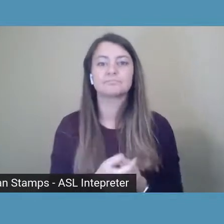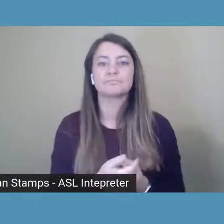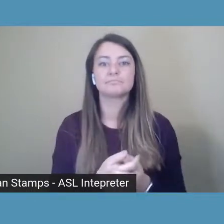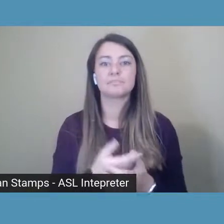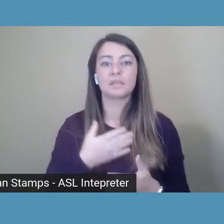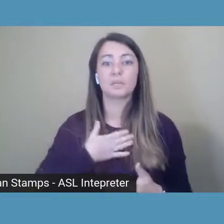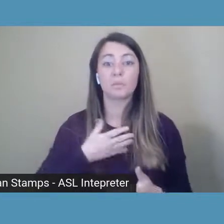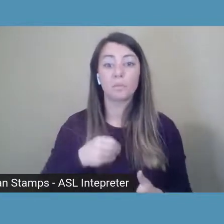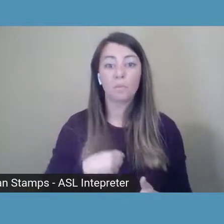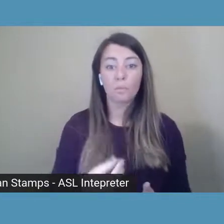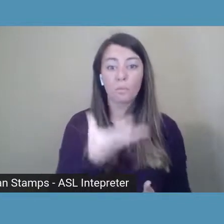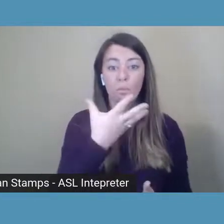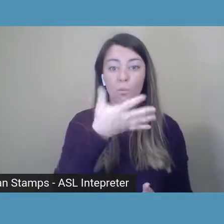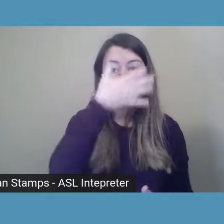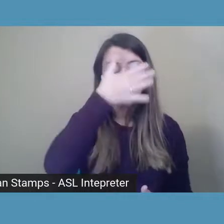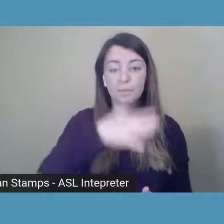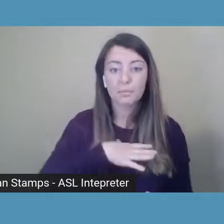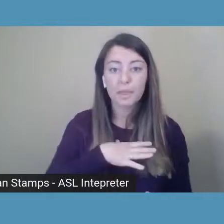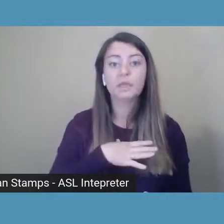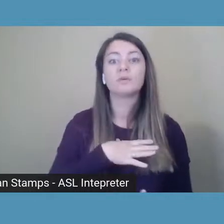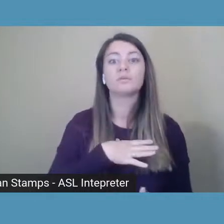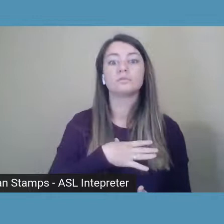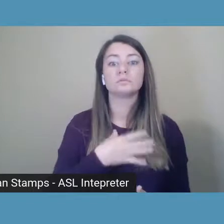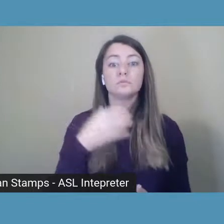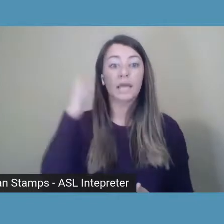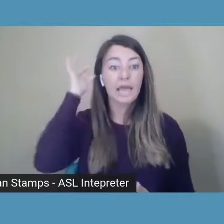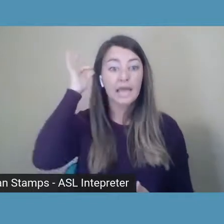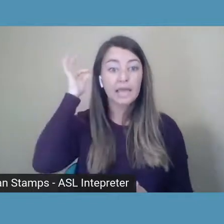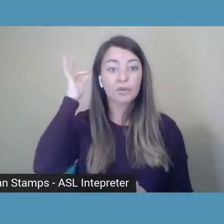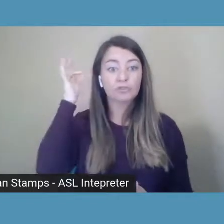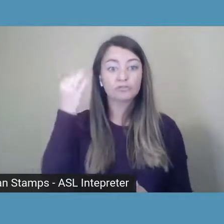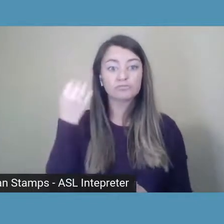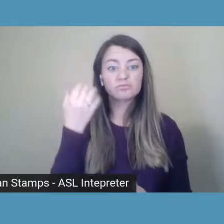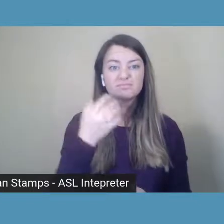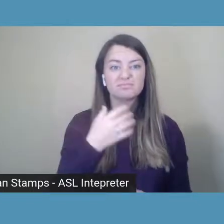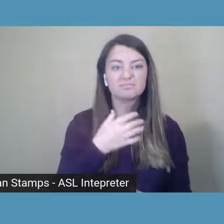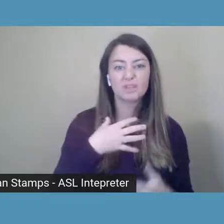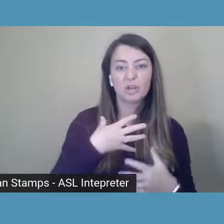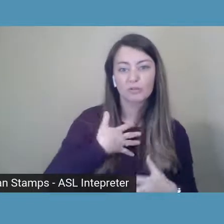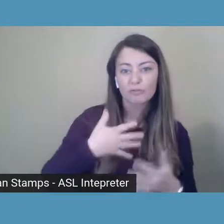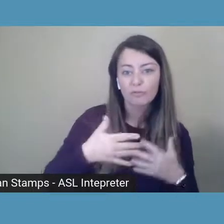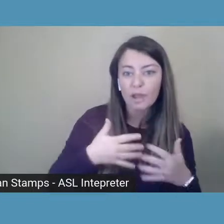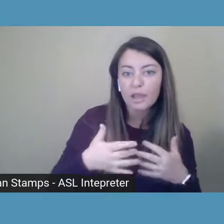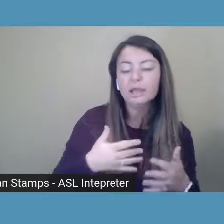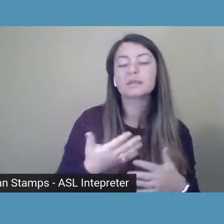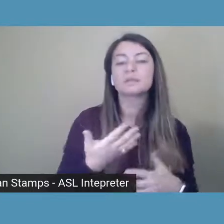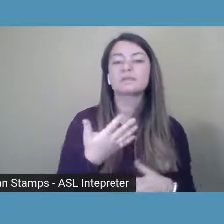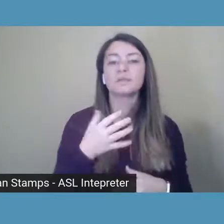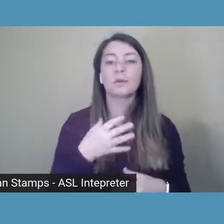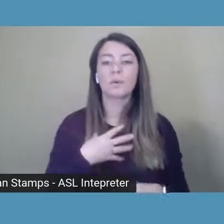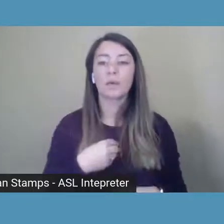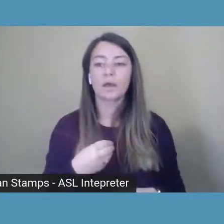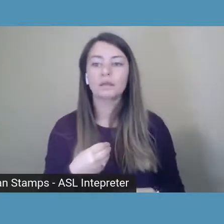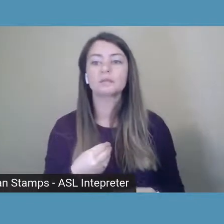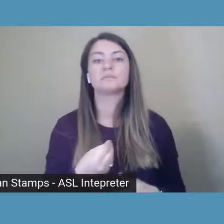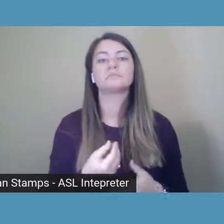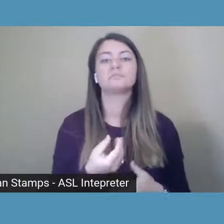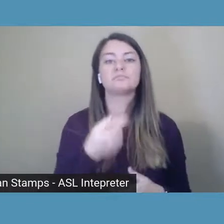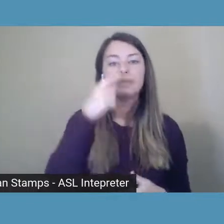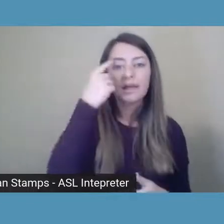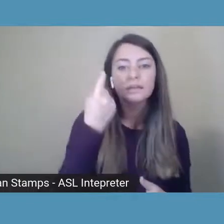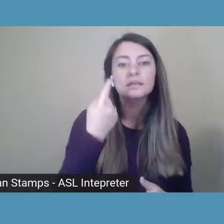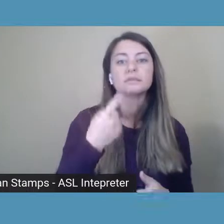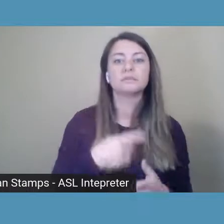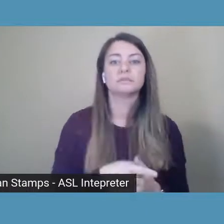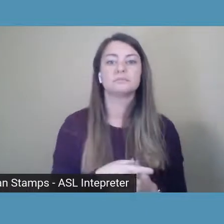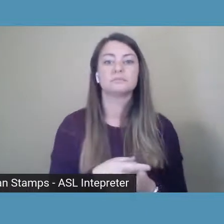and I'm wearing round black-rimmed eyeglasses. Today I'm wearing a blue-collared shirt under a